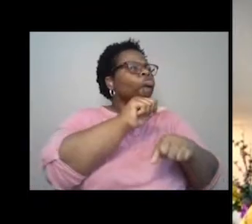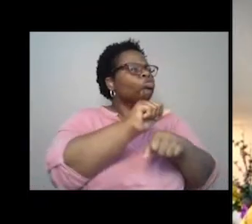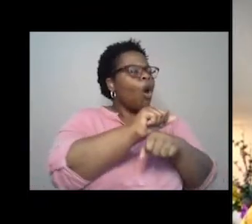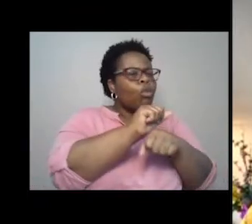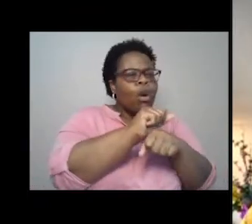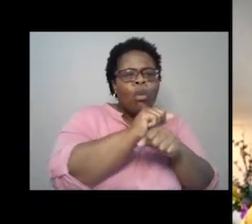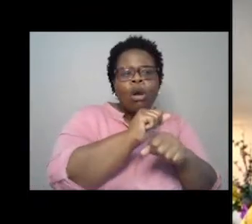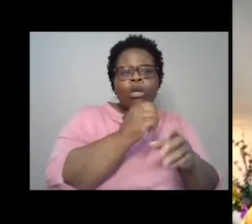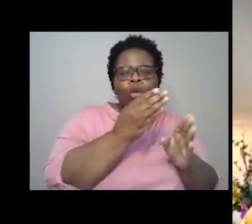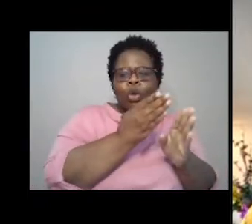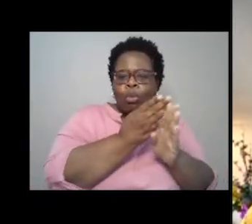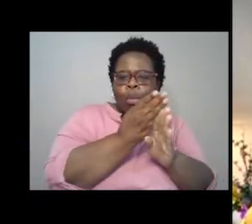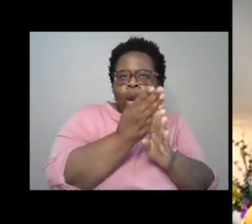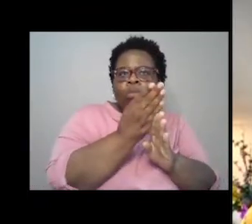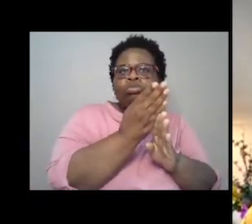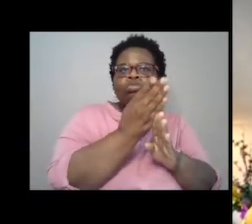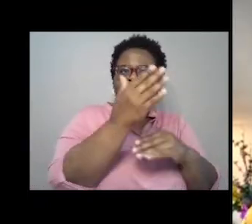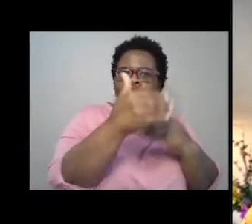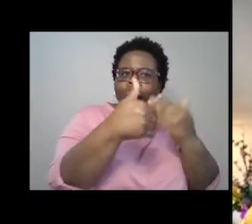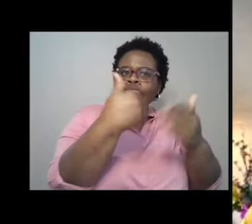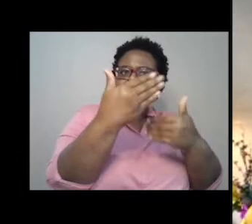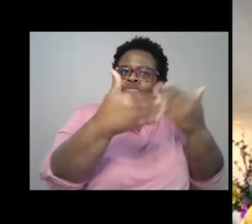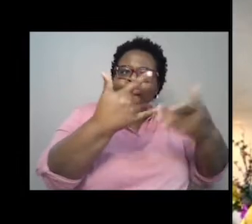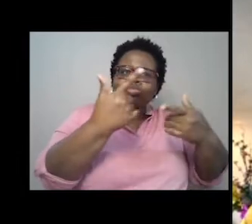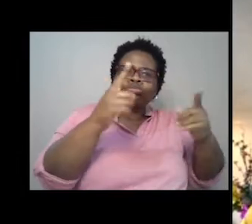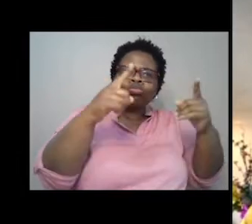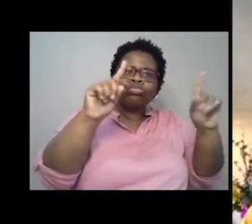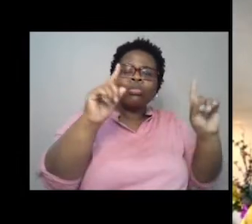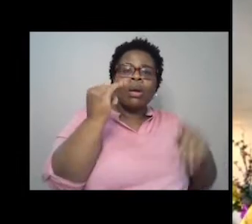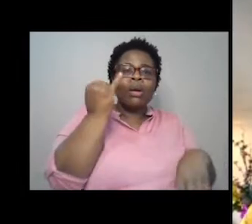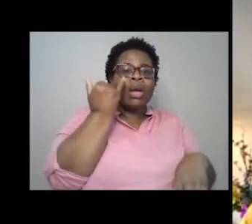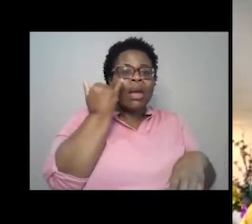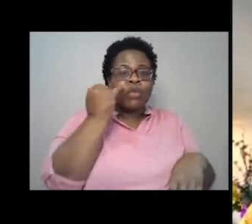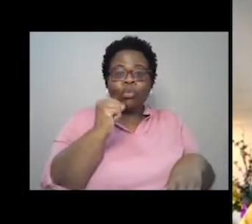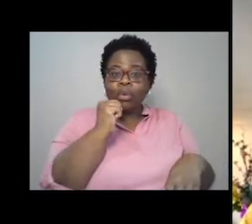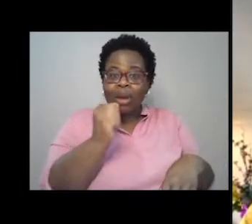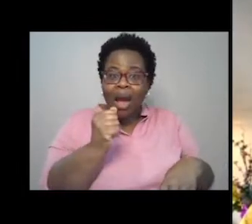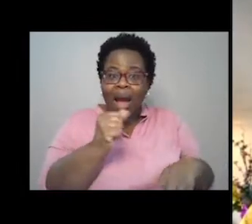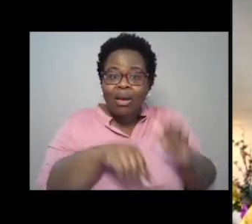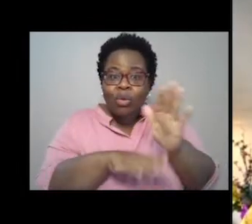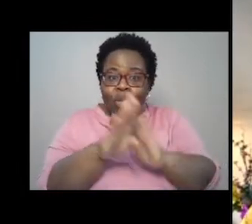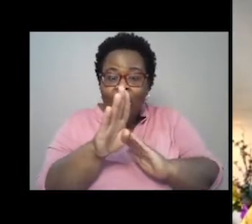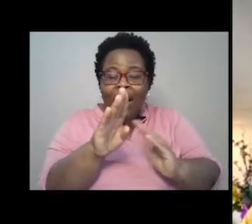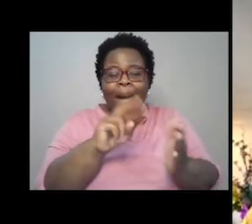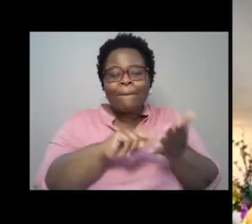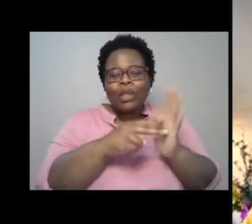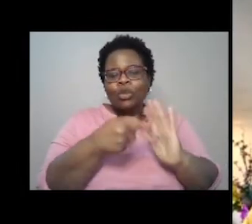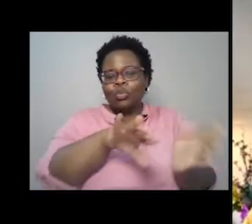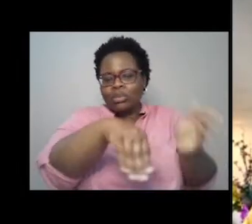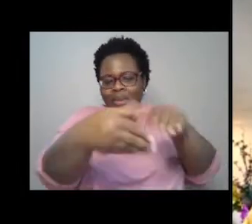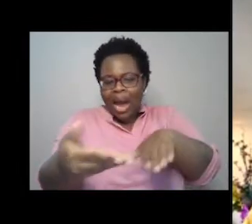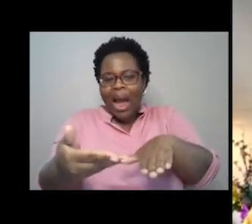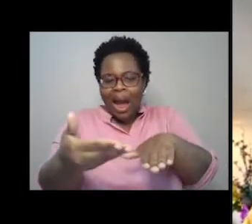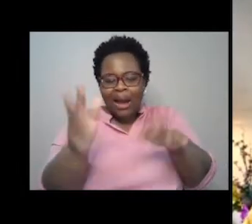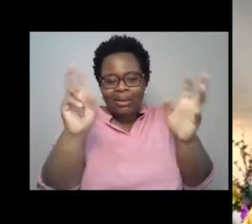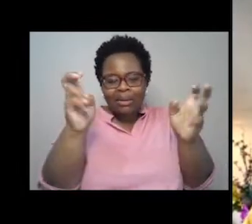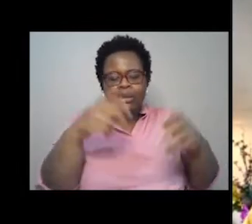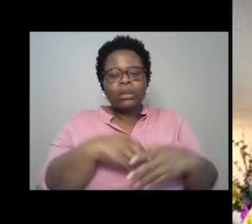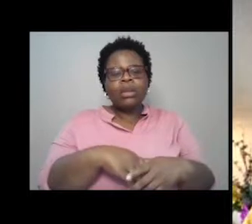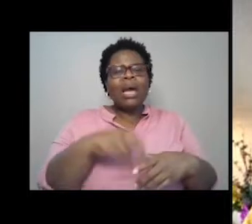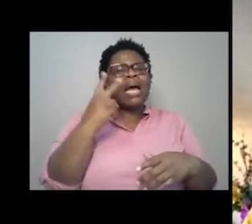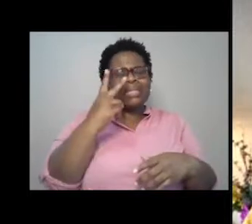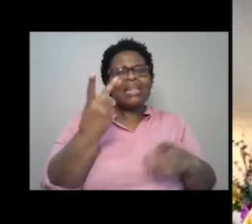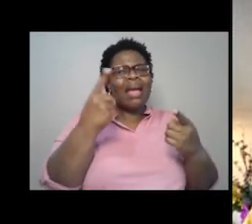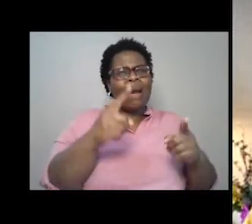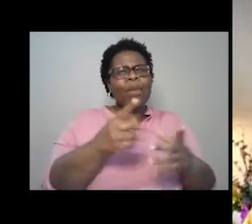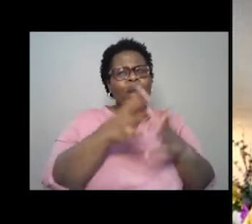That was me. That was yeah, me. right. But if we're not growing, we're dying. And I see this all the time is that women